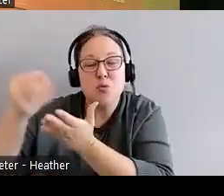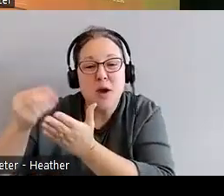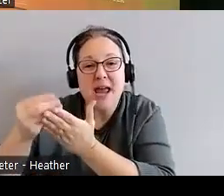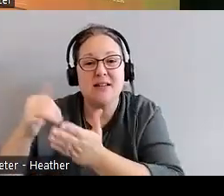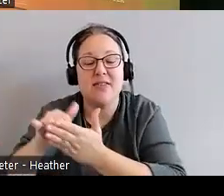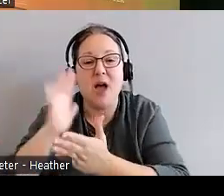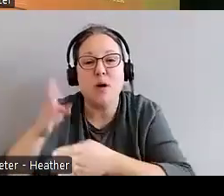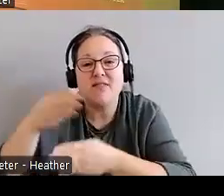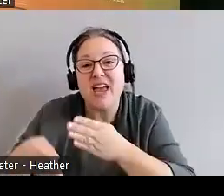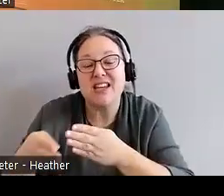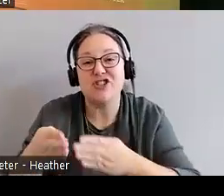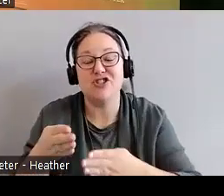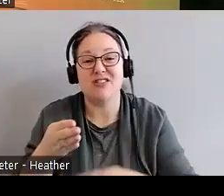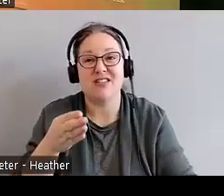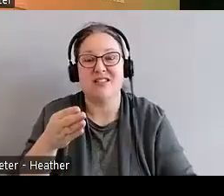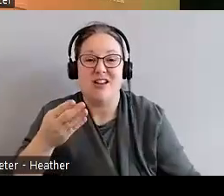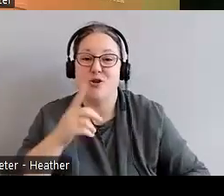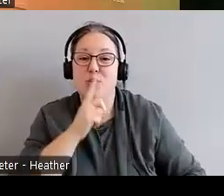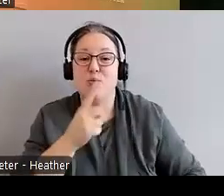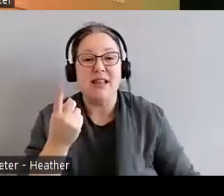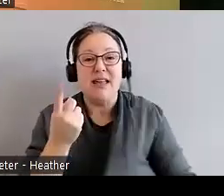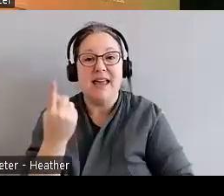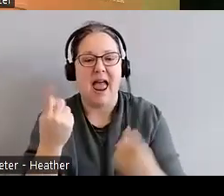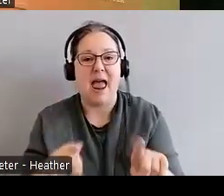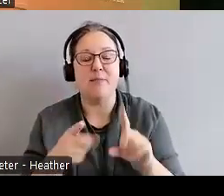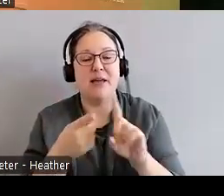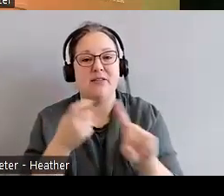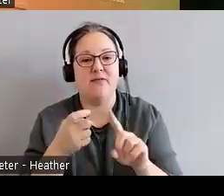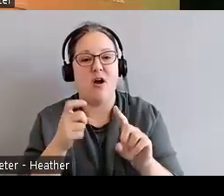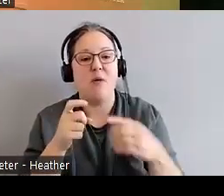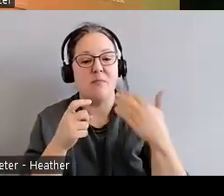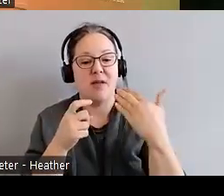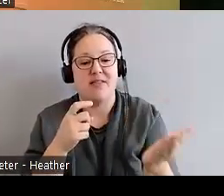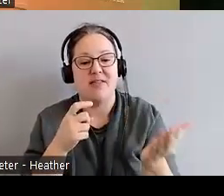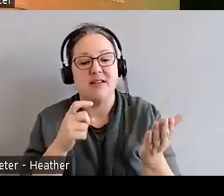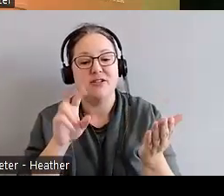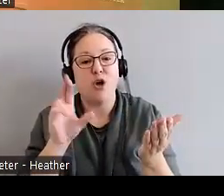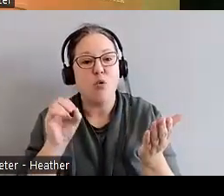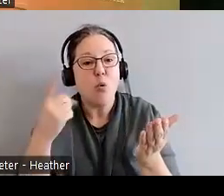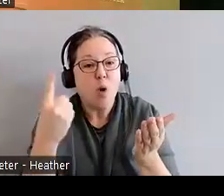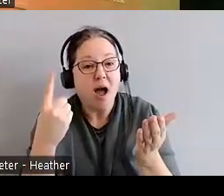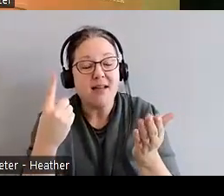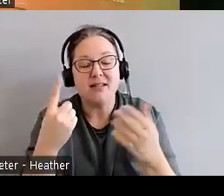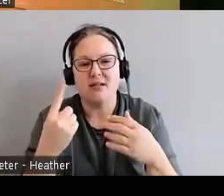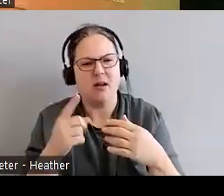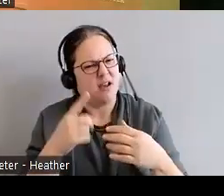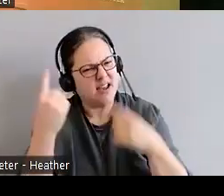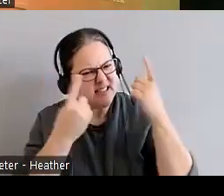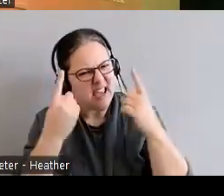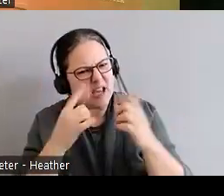is a spin-off from the overall, the R01. He's looking at surgical valve replacement